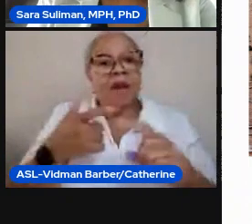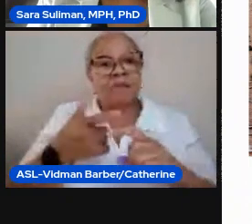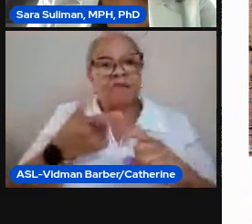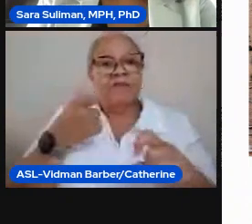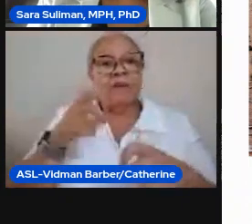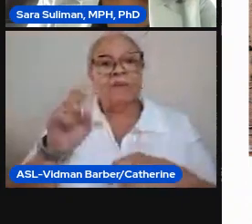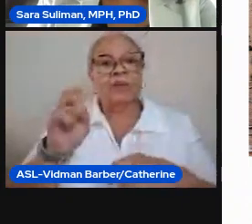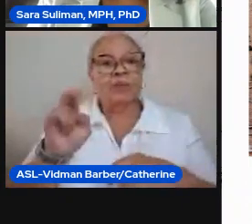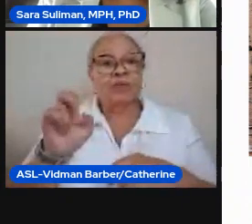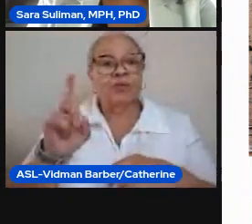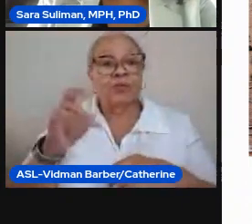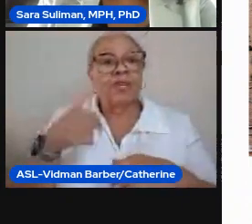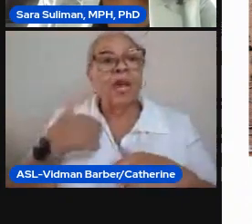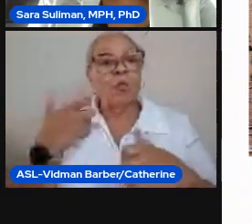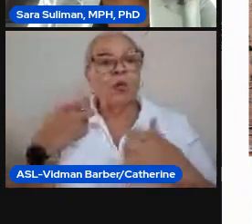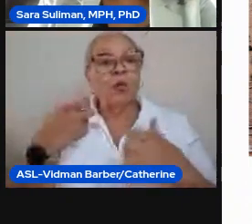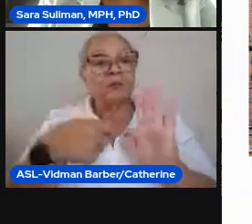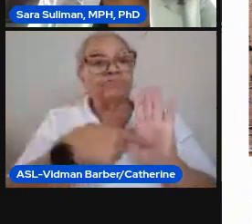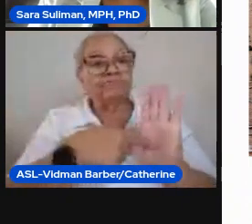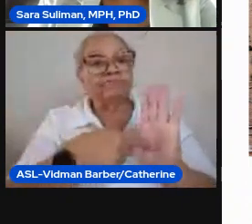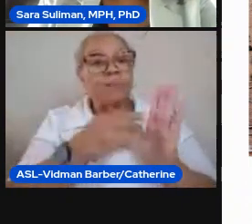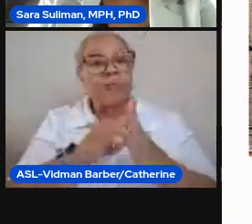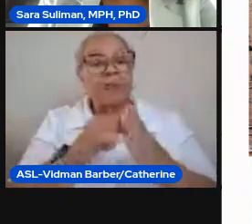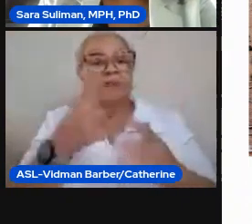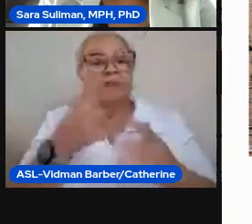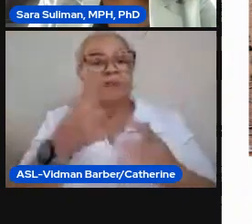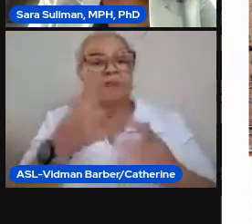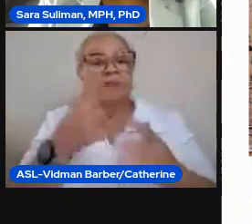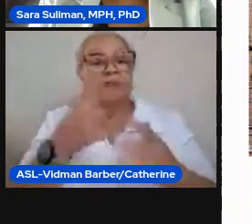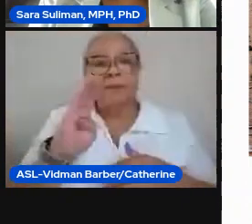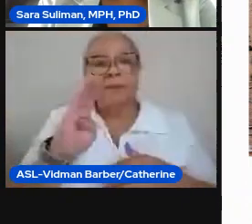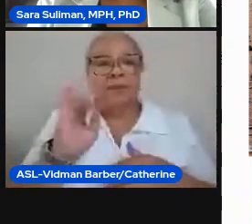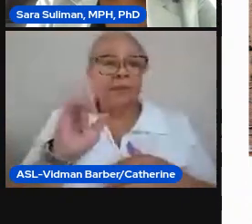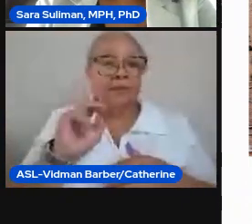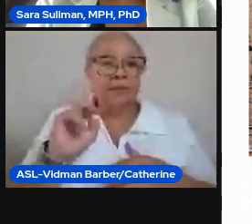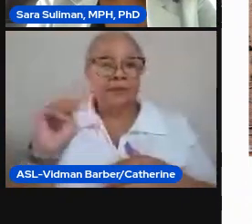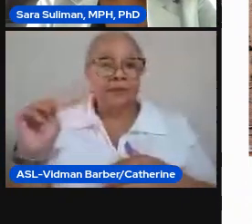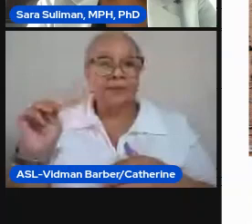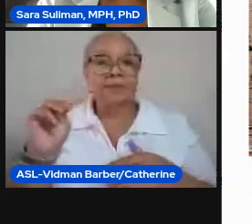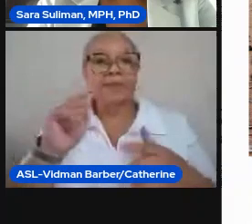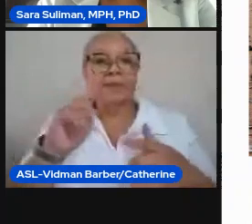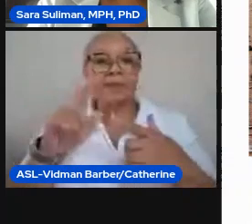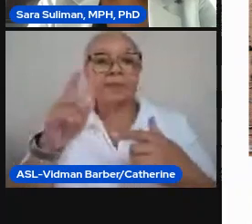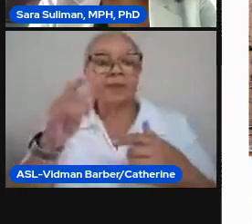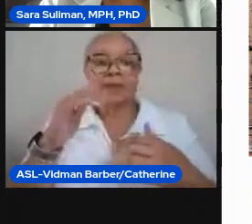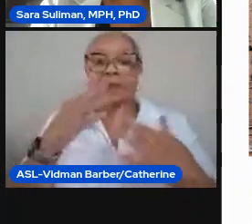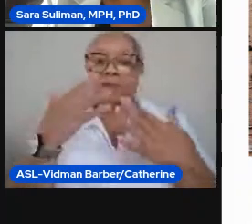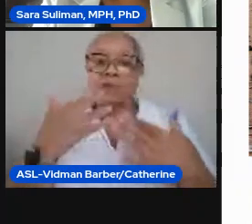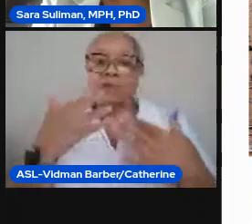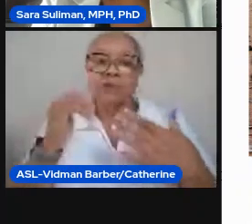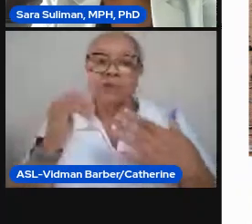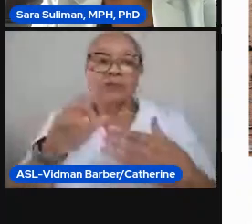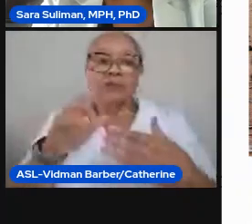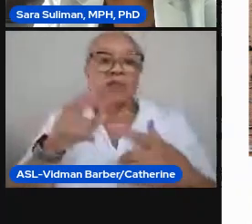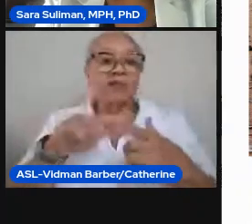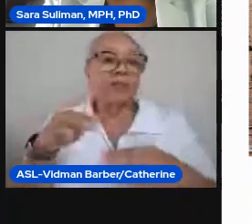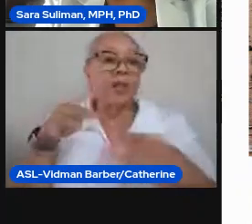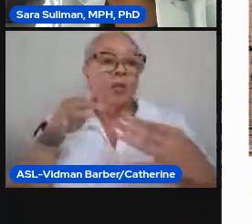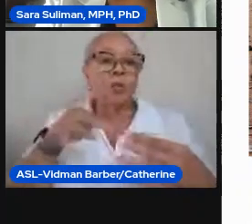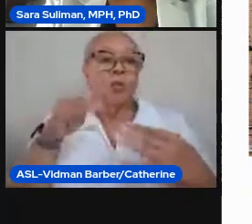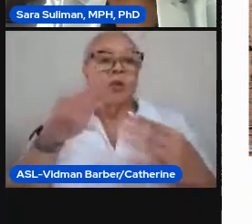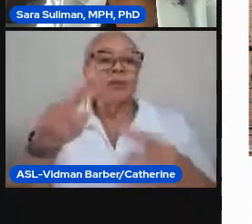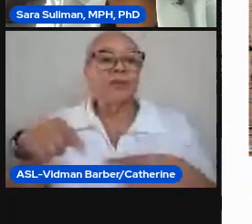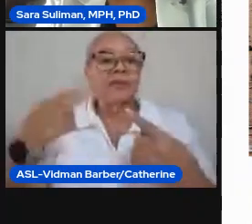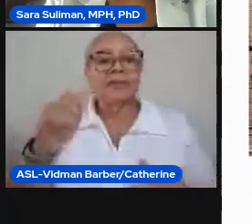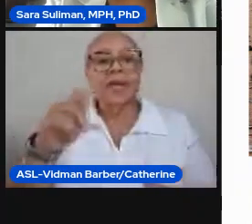Week. And Sudan has been, unfortunately, in a war since April 2023. At least 10,000 people have been killed, and